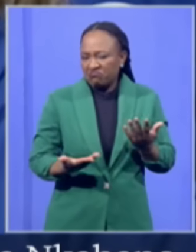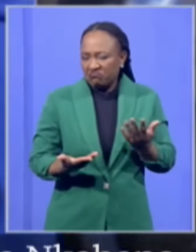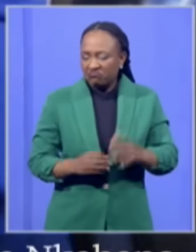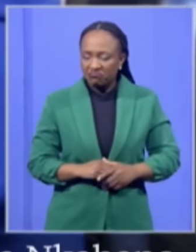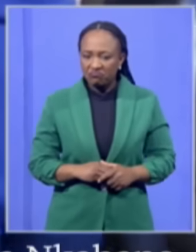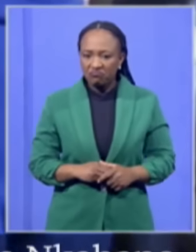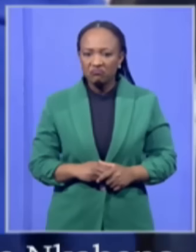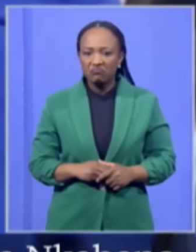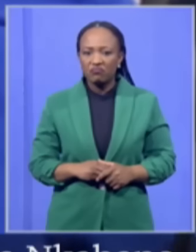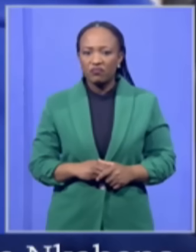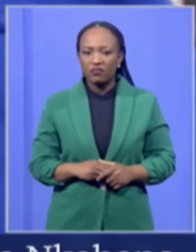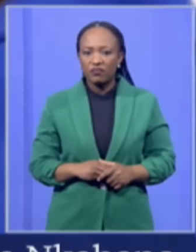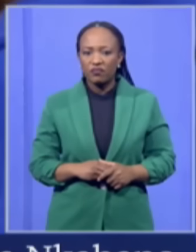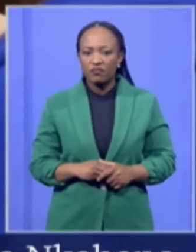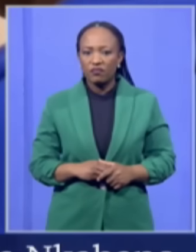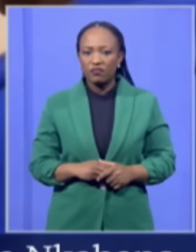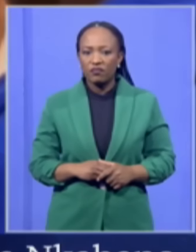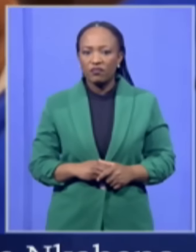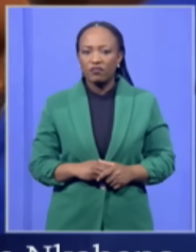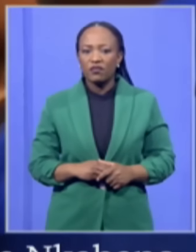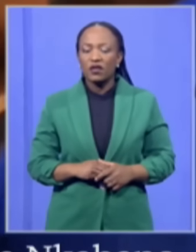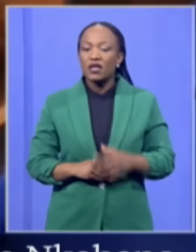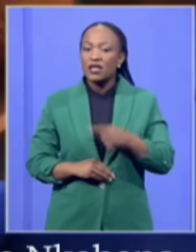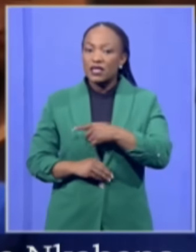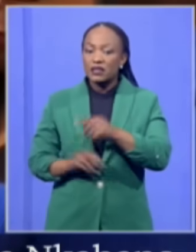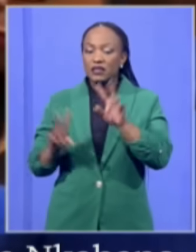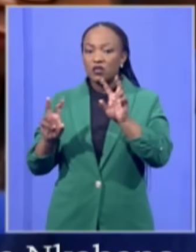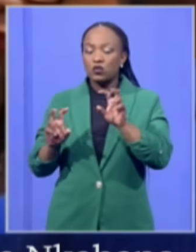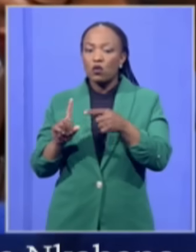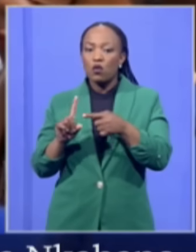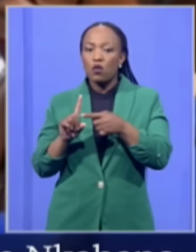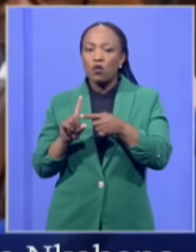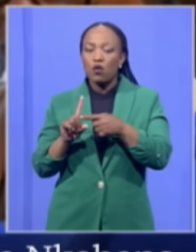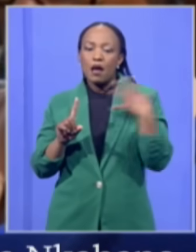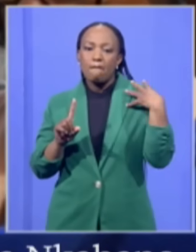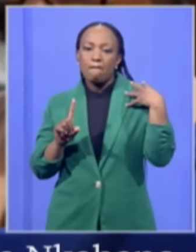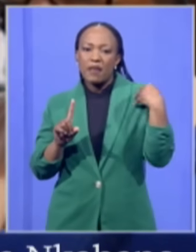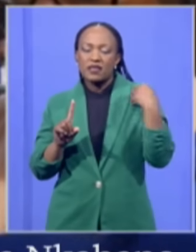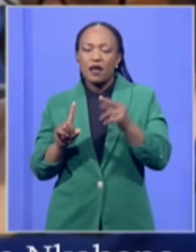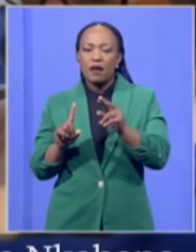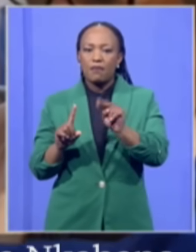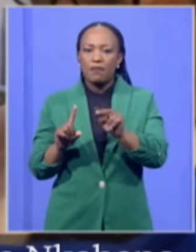matter concerns Minister Nkabane, the Minister of Higher Education.